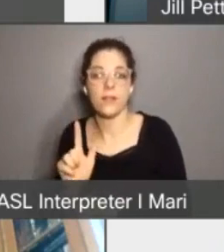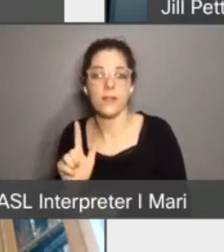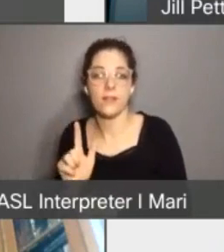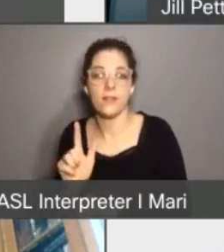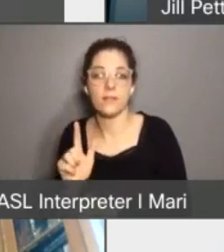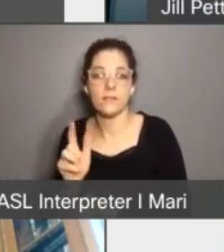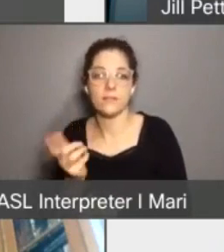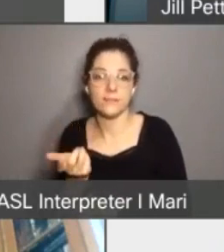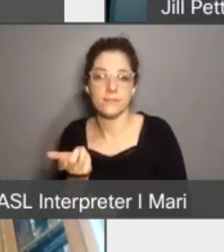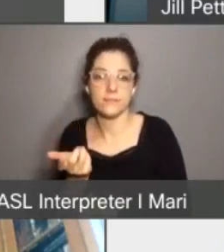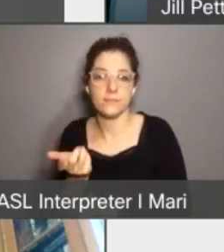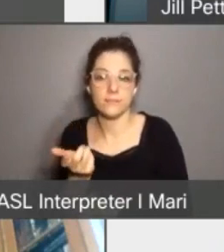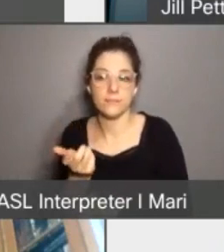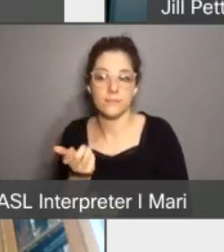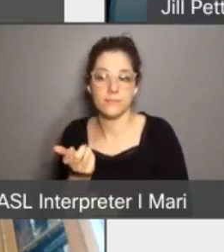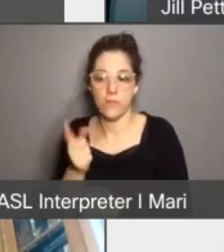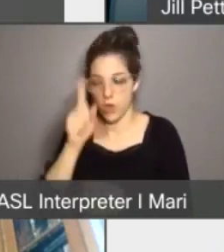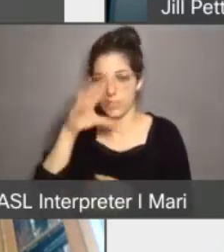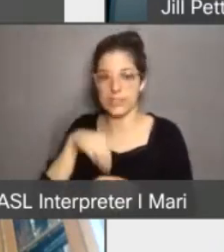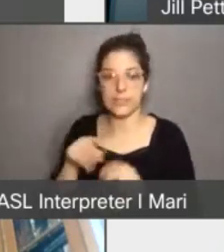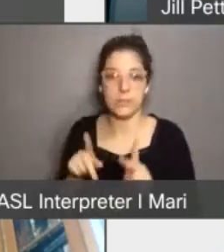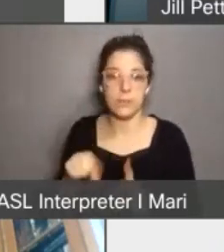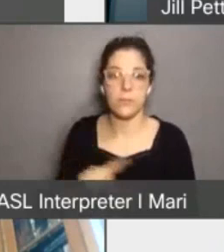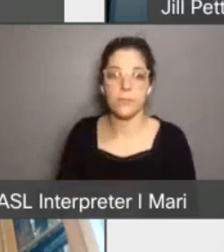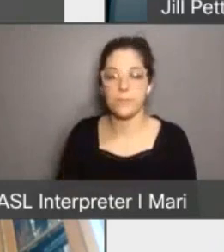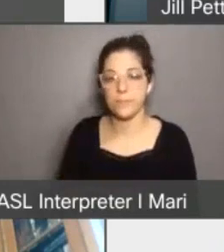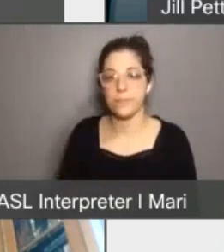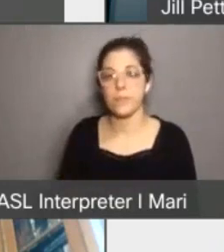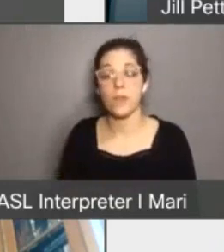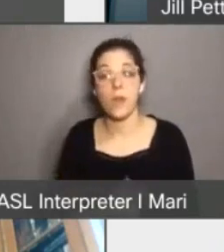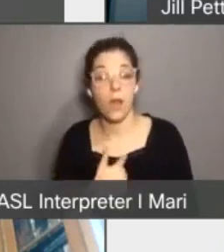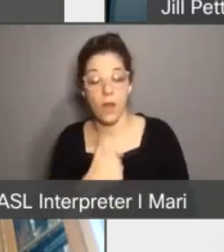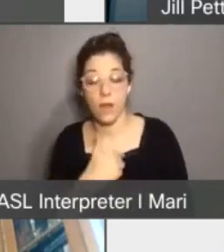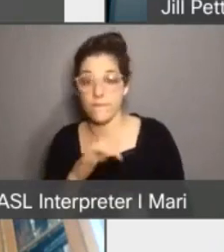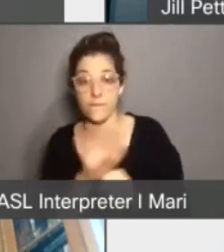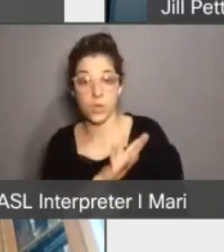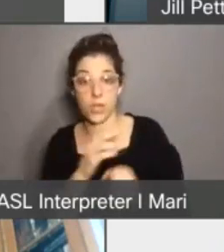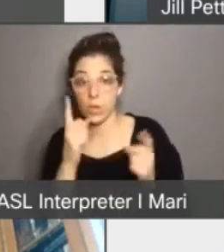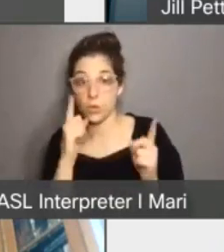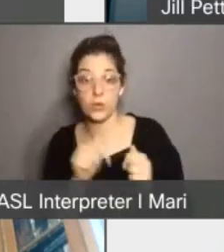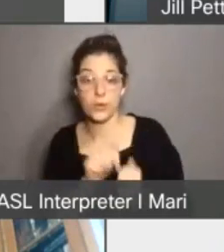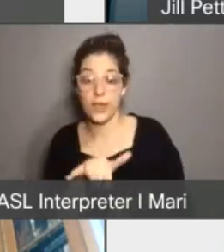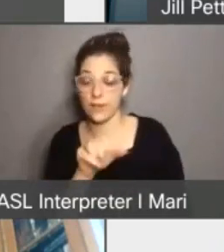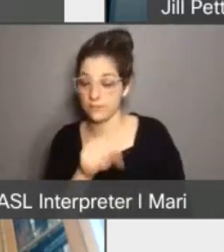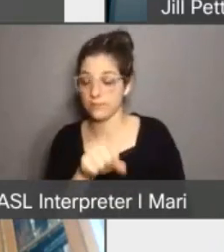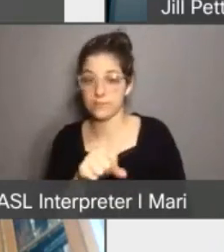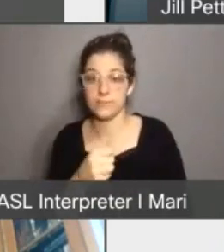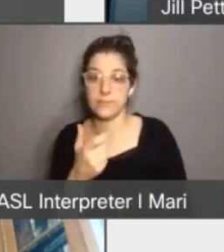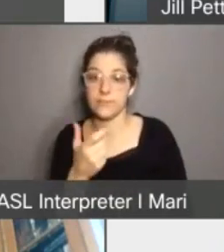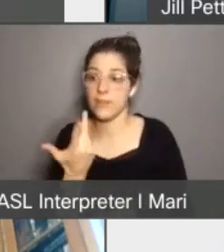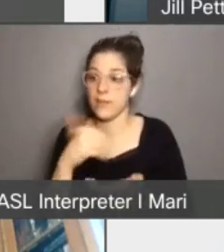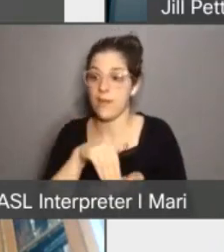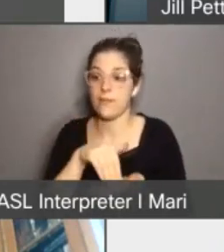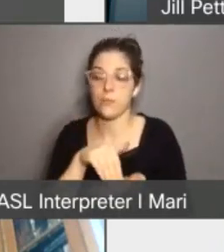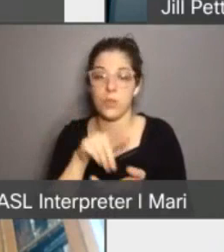um, of autistic folks. I fully agree with that. Like, I mean, again, that's like